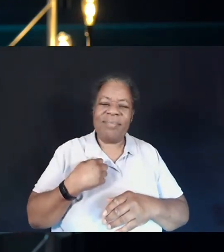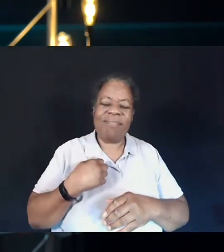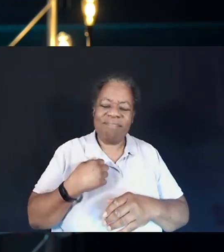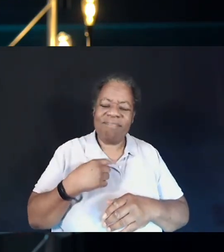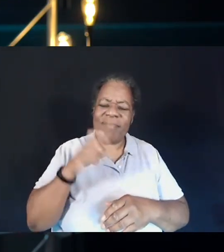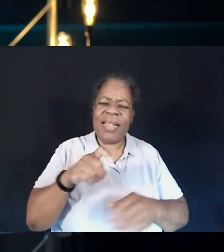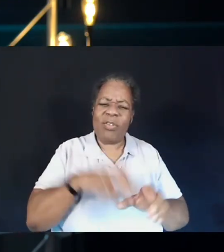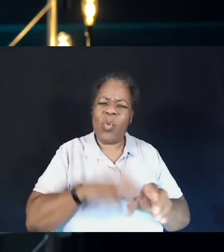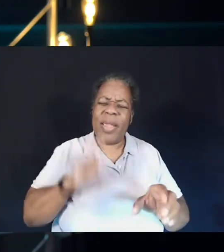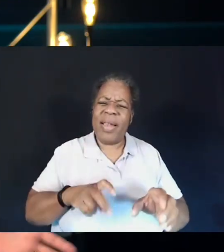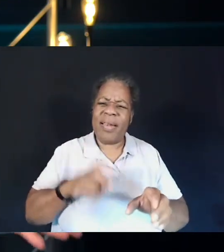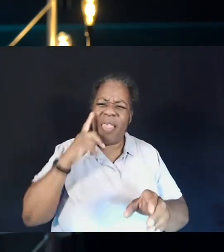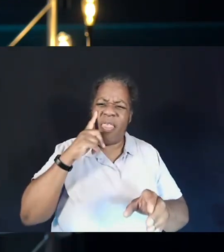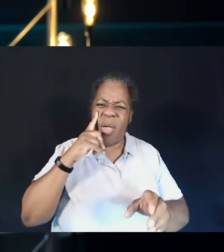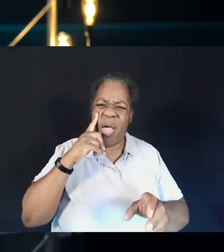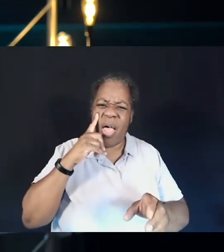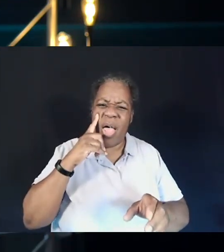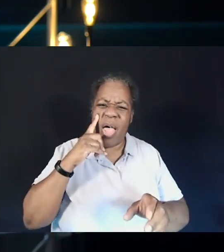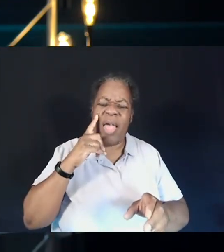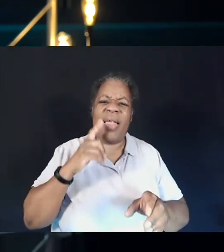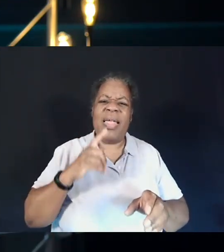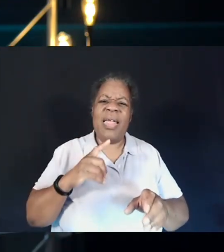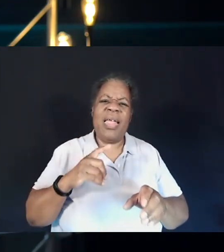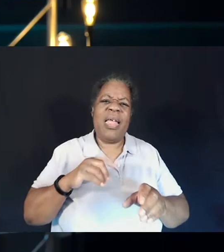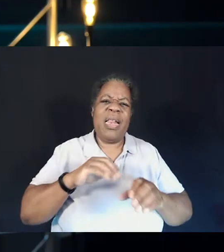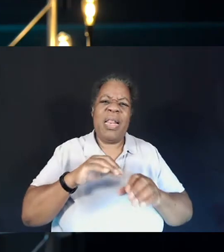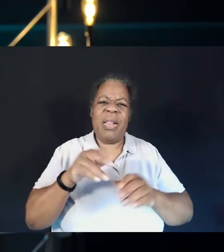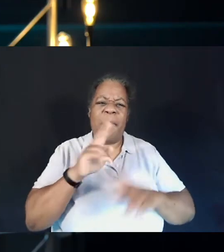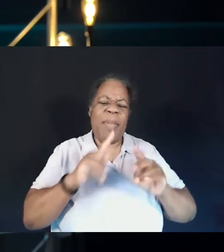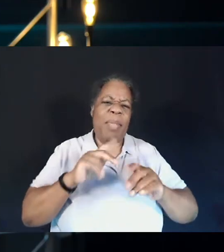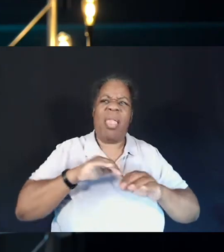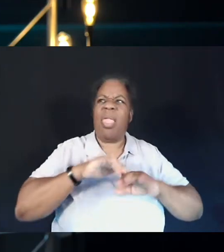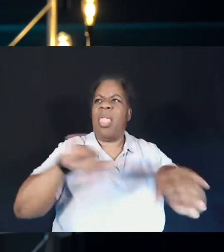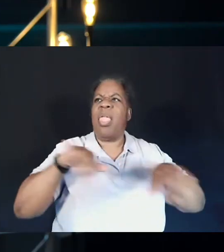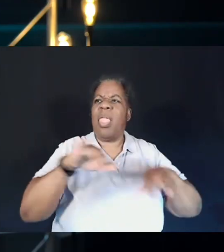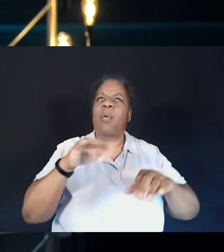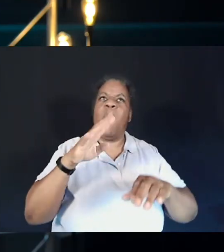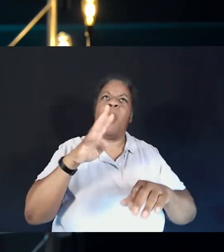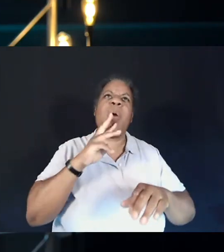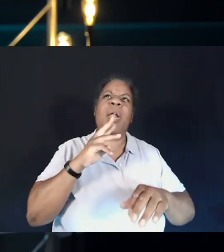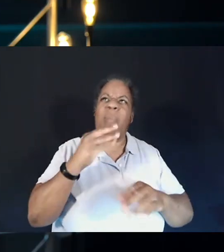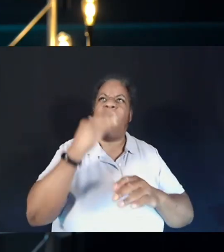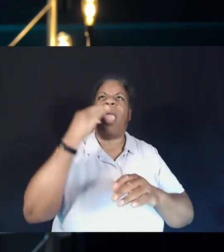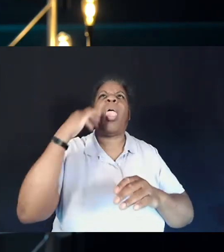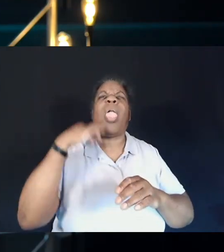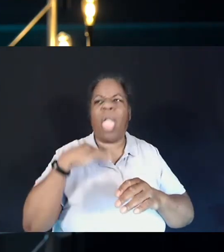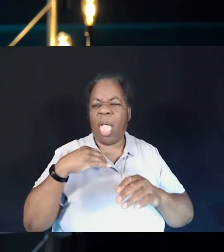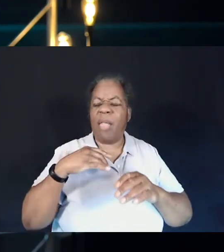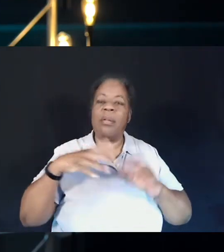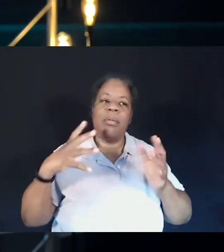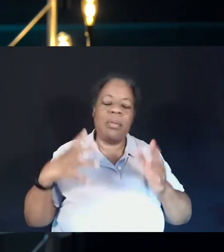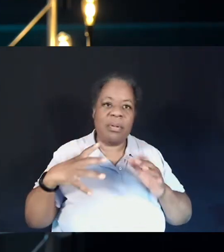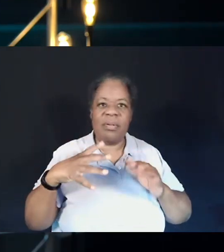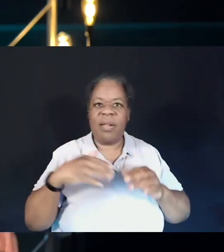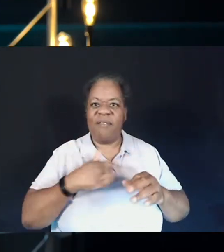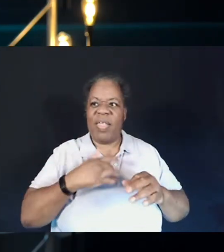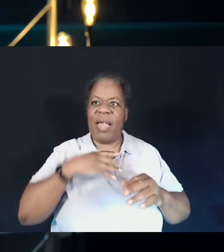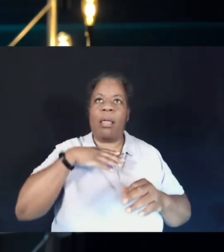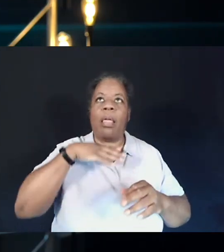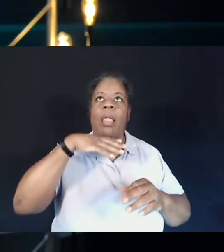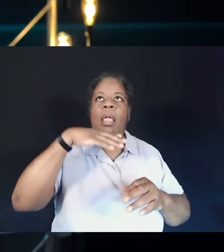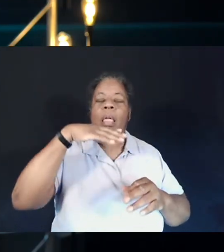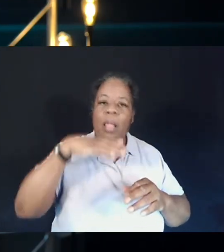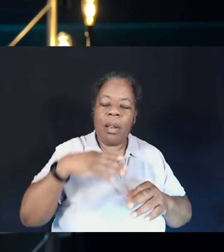I was swimming backstroke. There were people kicking water into my mouth. I felt like I was going to drown. And I remember thinking if I just quit, I could go home and sit